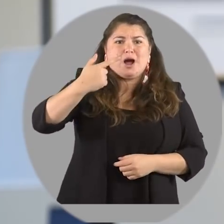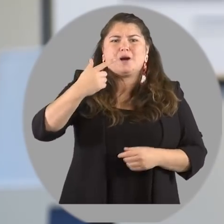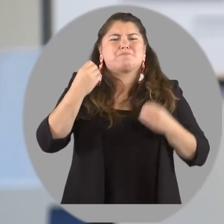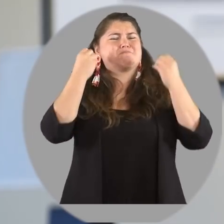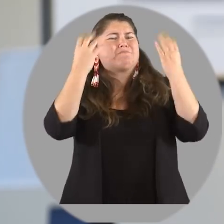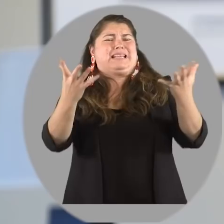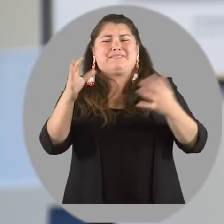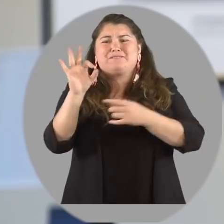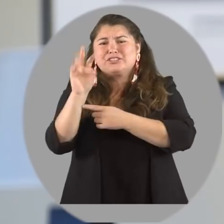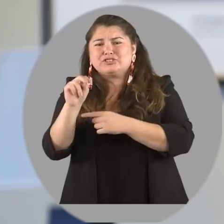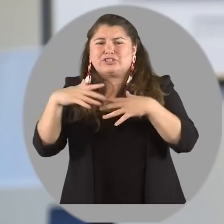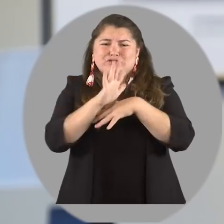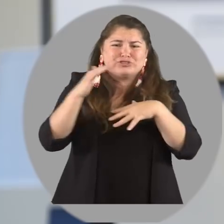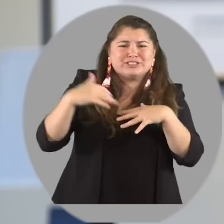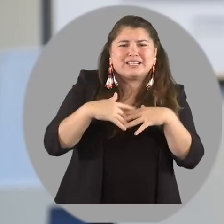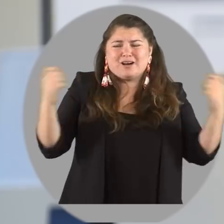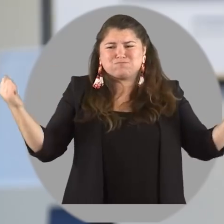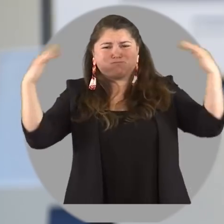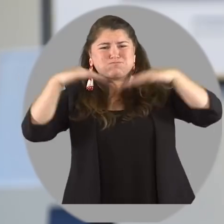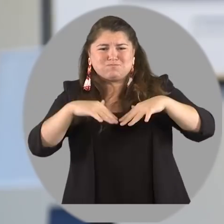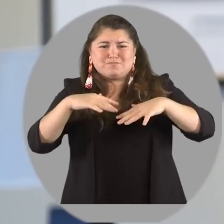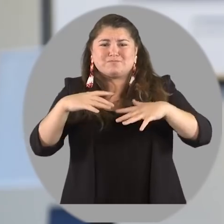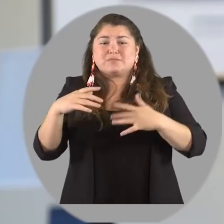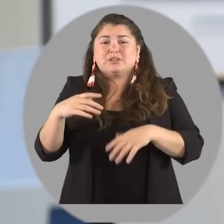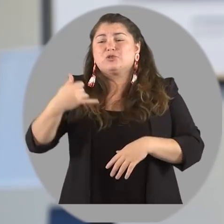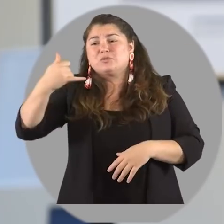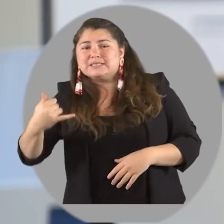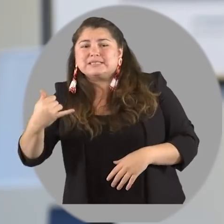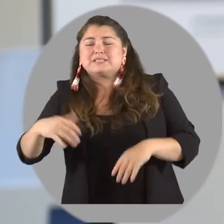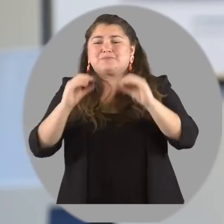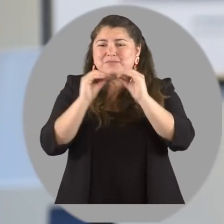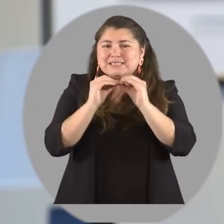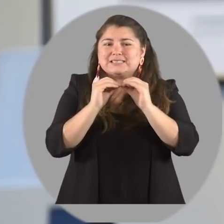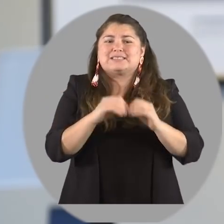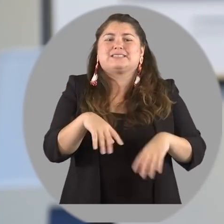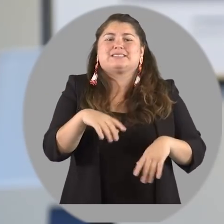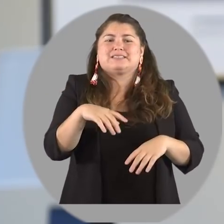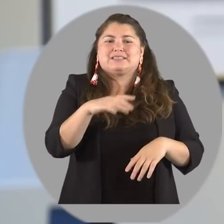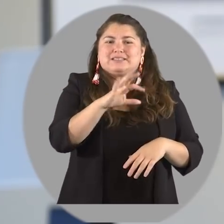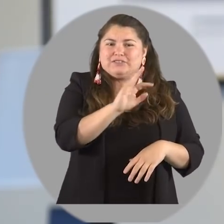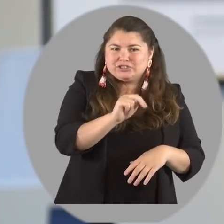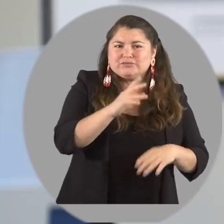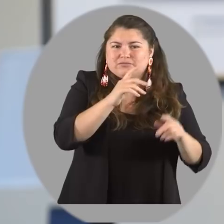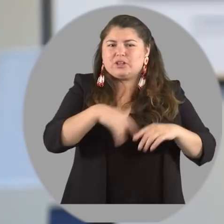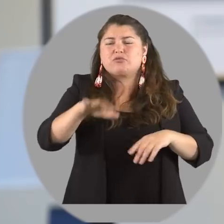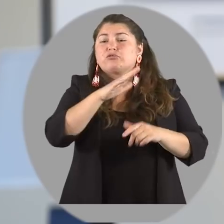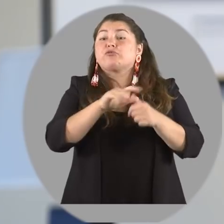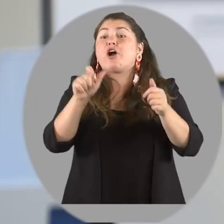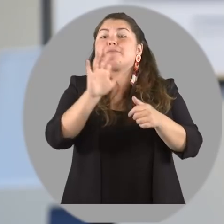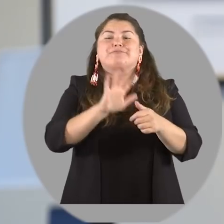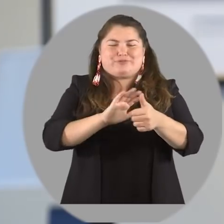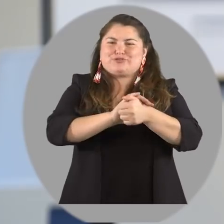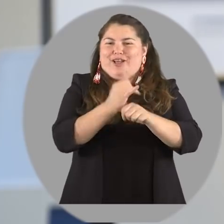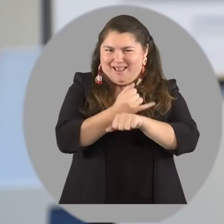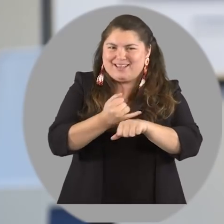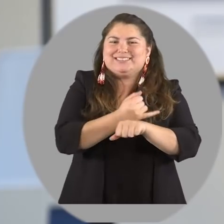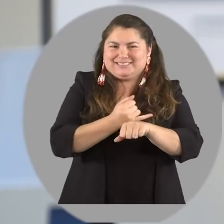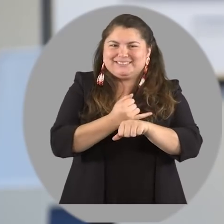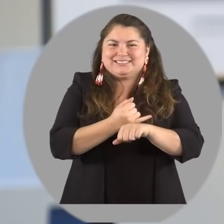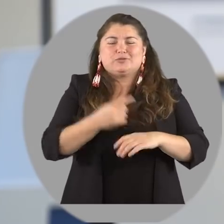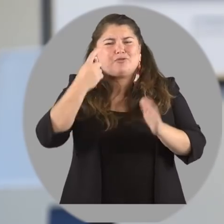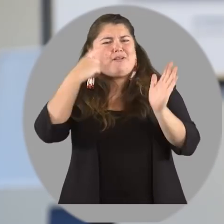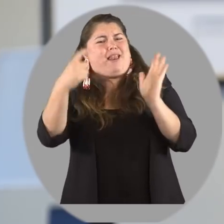Nations, Inuit, and Métis from across Turtle Island. We acknowledge the traditional knowledge keepers,